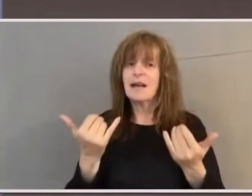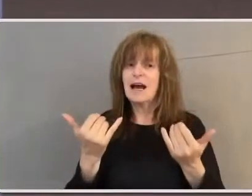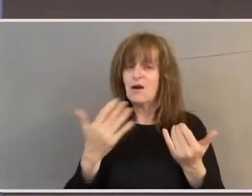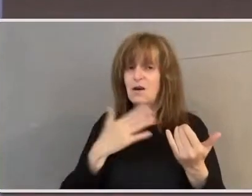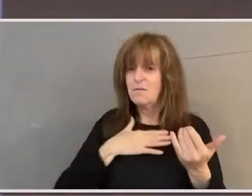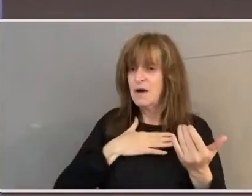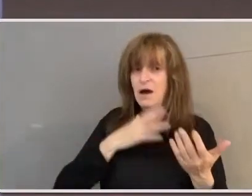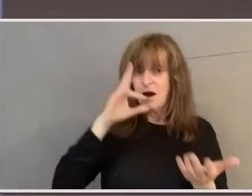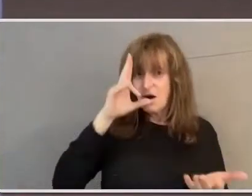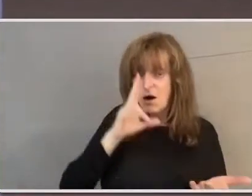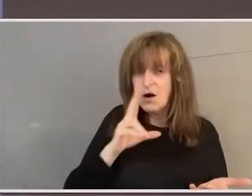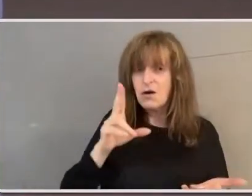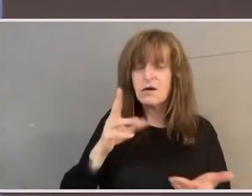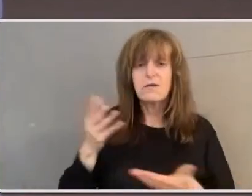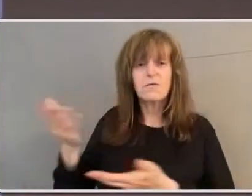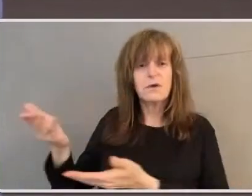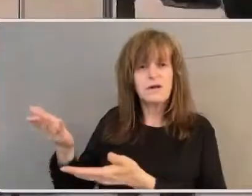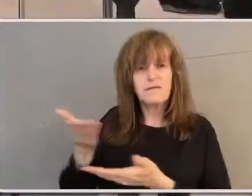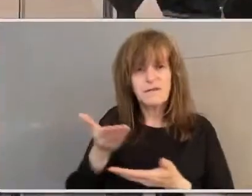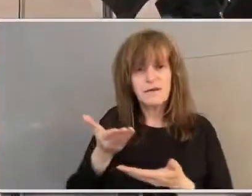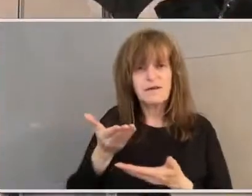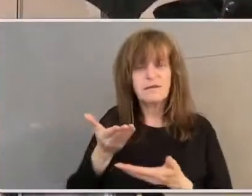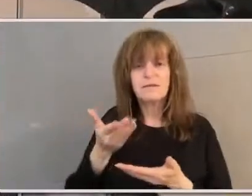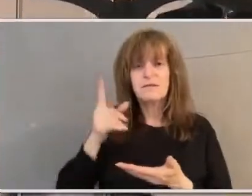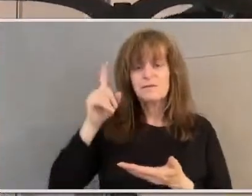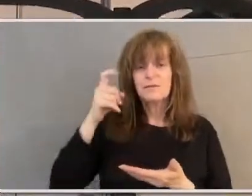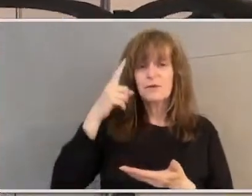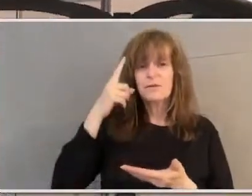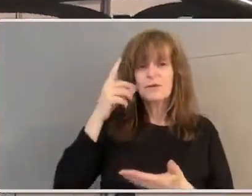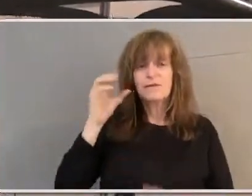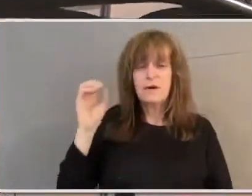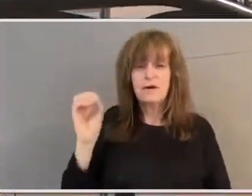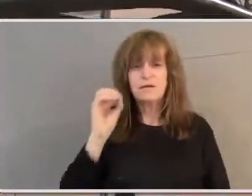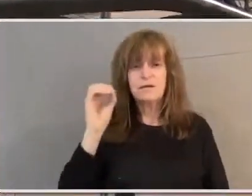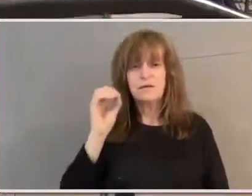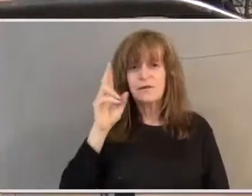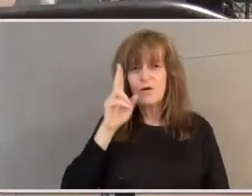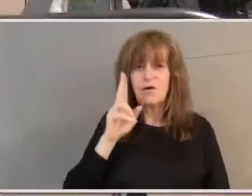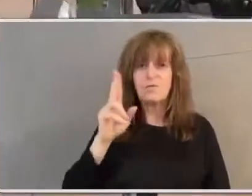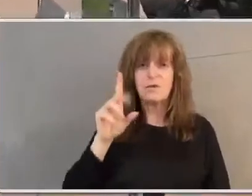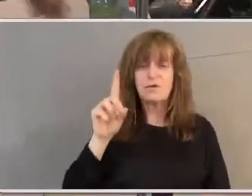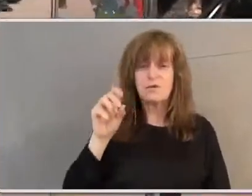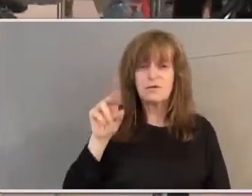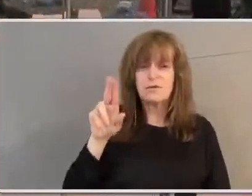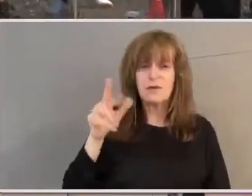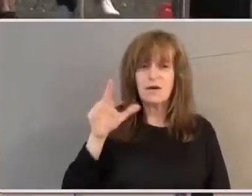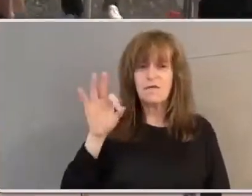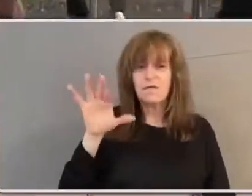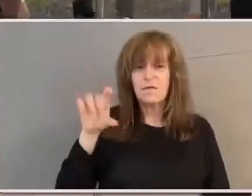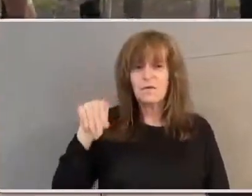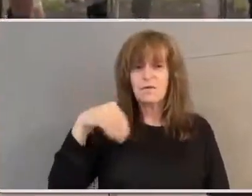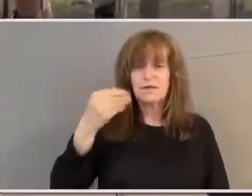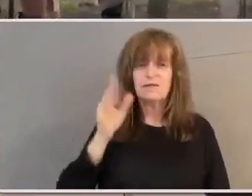the Honourable Doug Ford, to come forward and deliver his remarks.